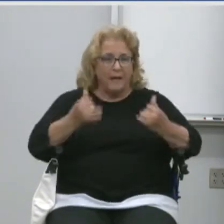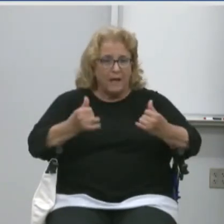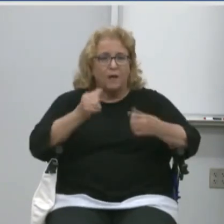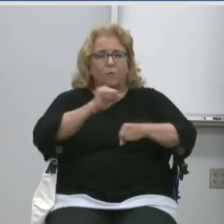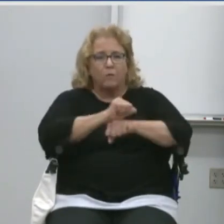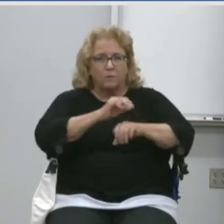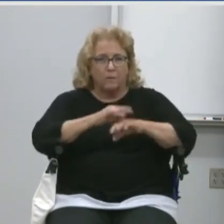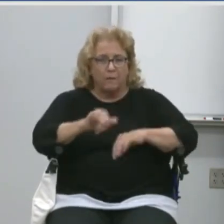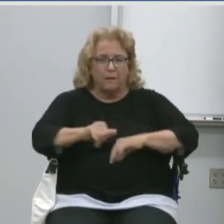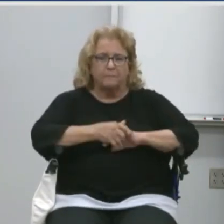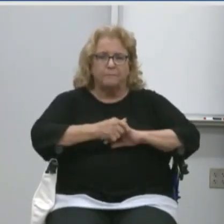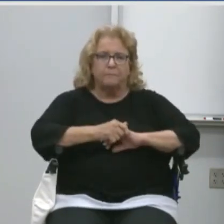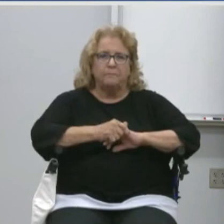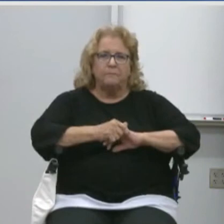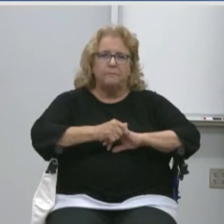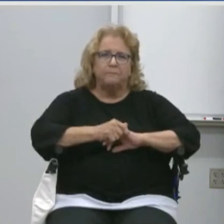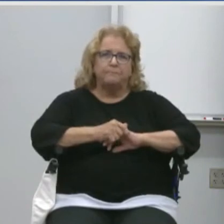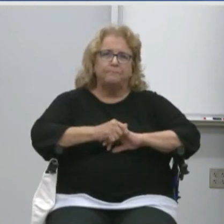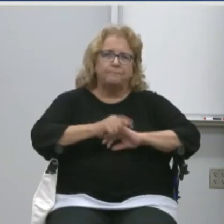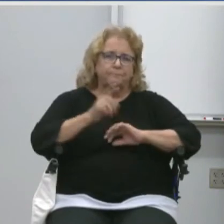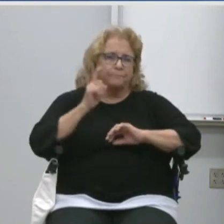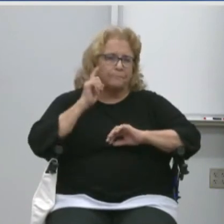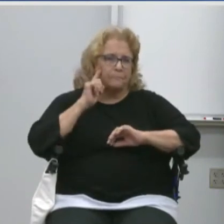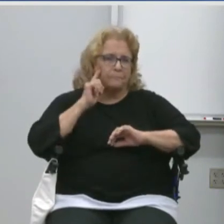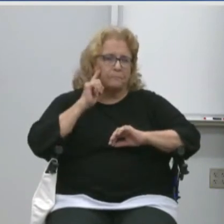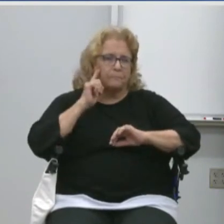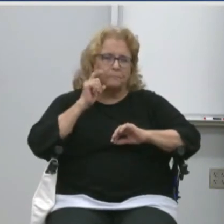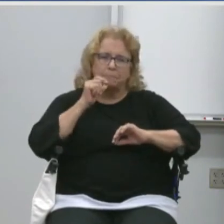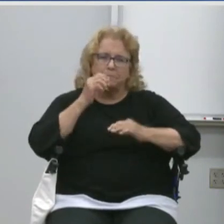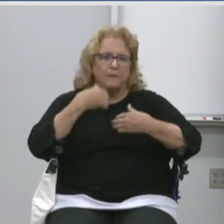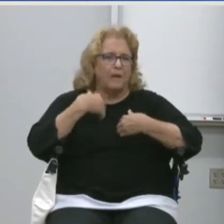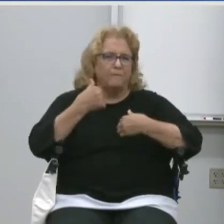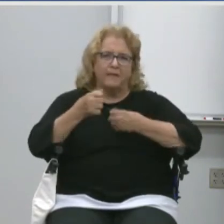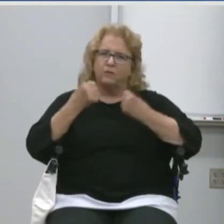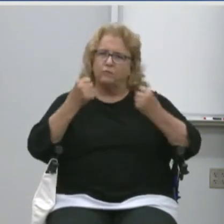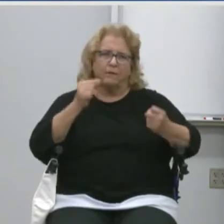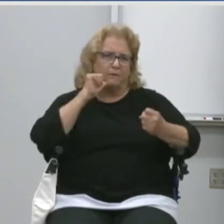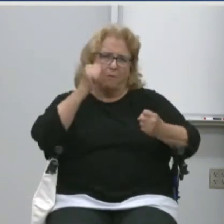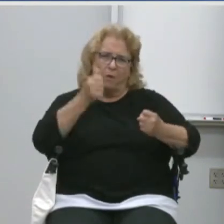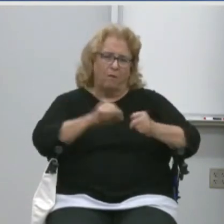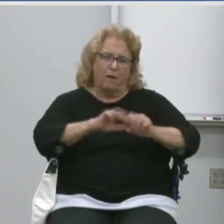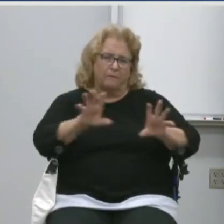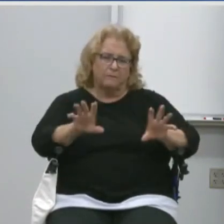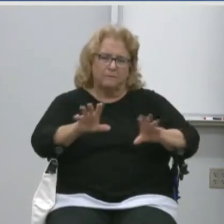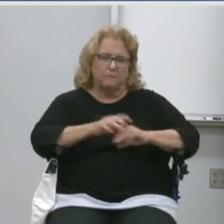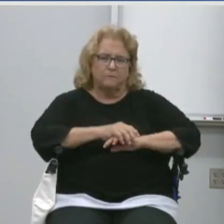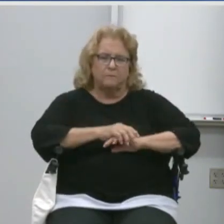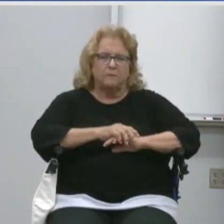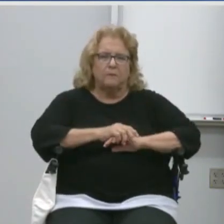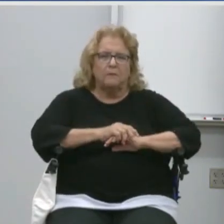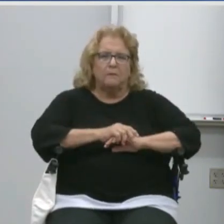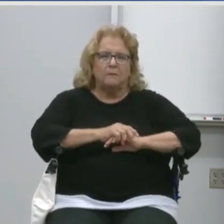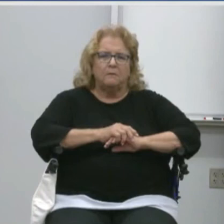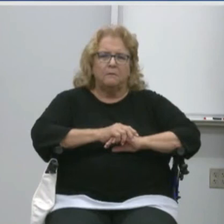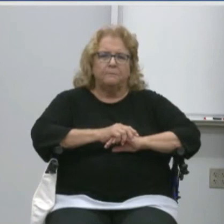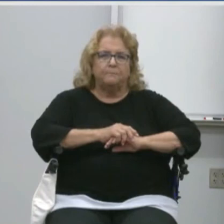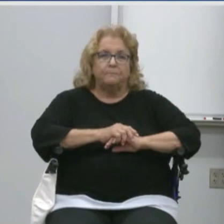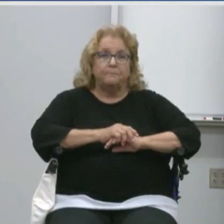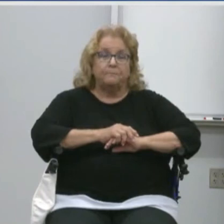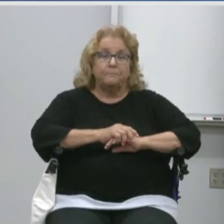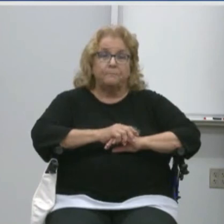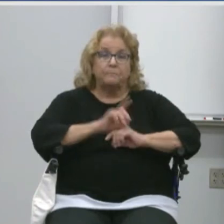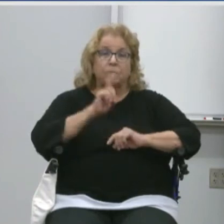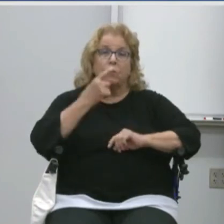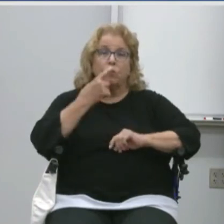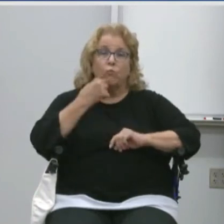on that, and we anticipate we're not going to have any driving tomorrow, obviously, when the surf picks up and everything. We're flying a red flag as